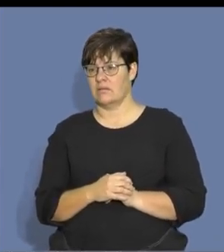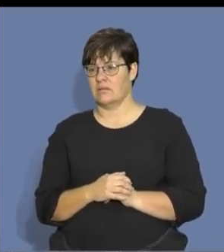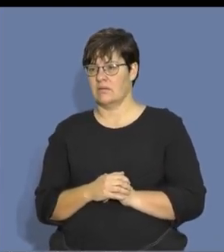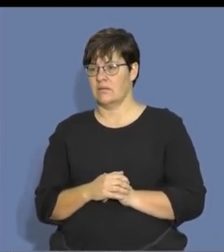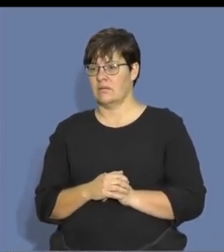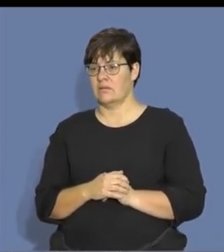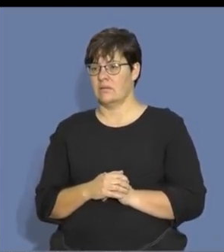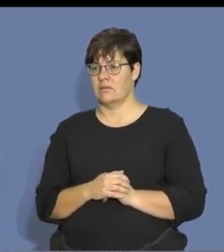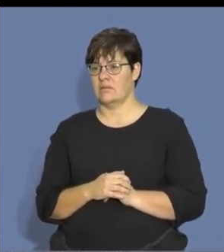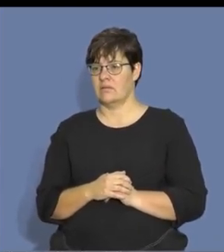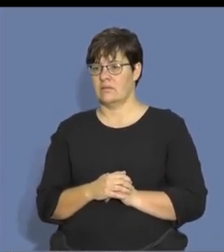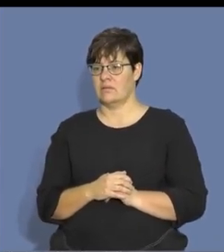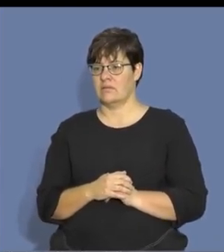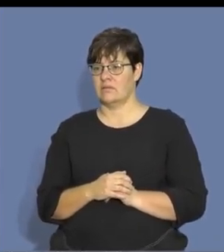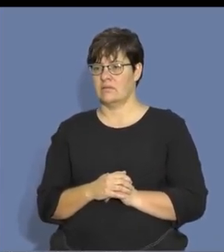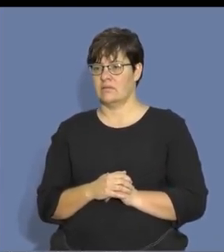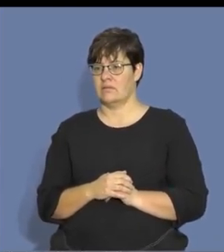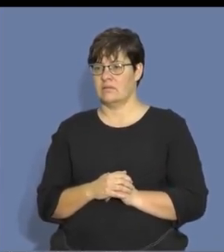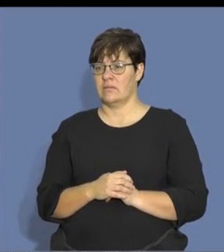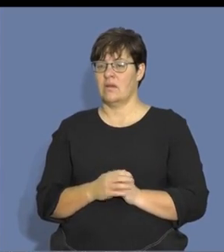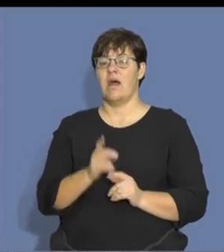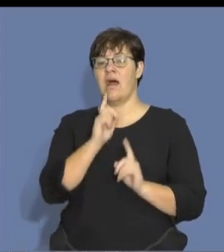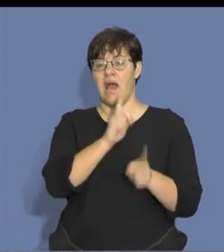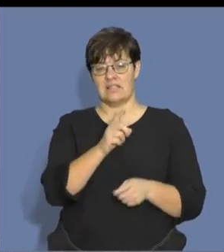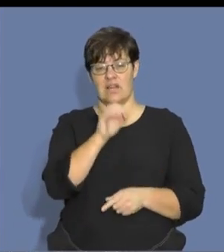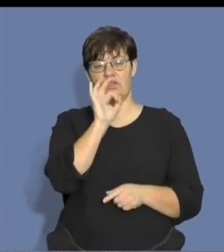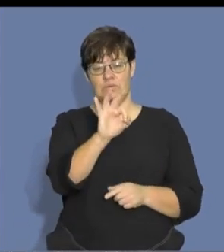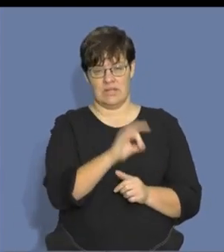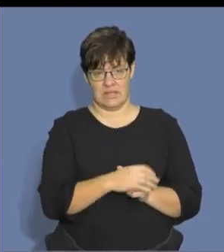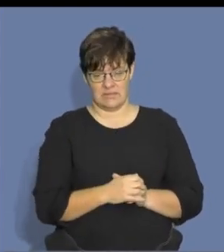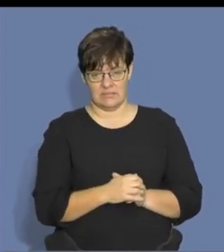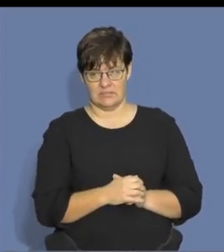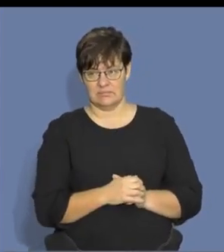there, close brackets, square, and I get 3